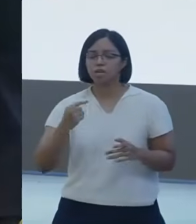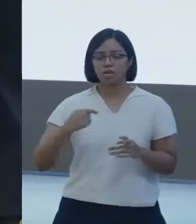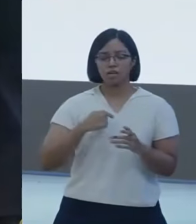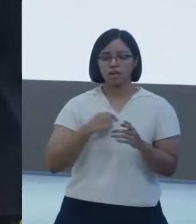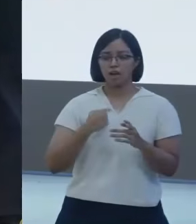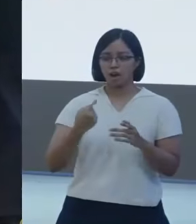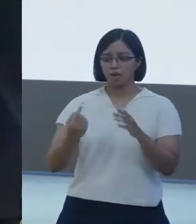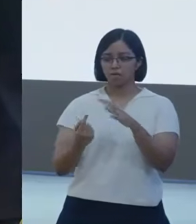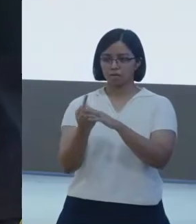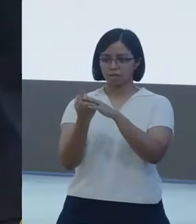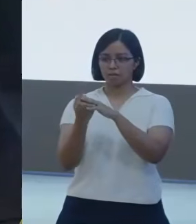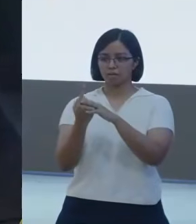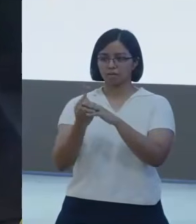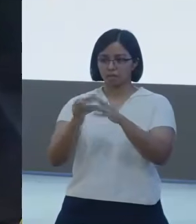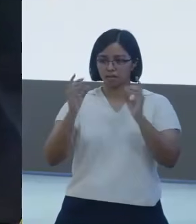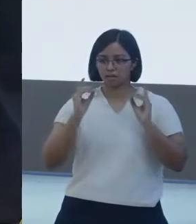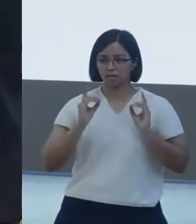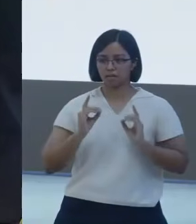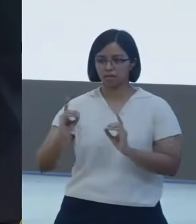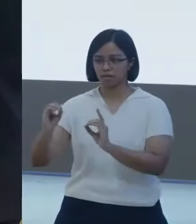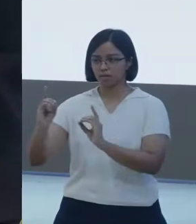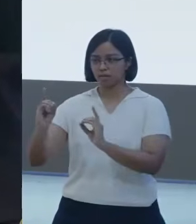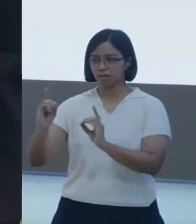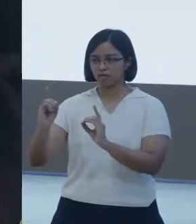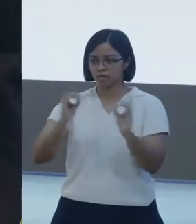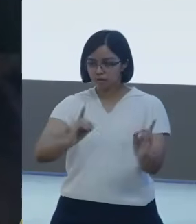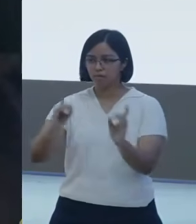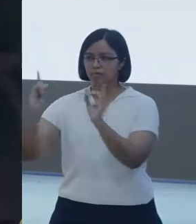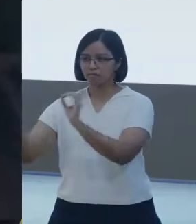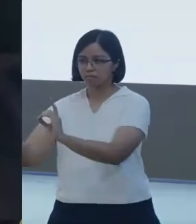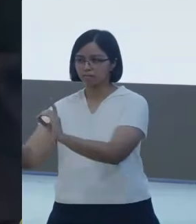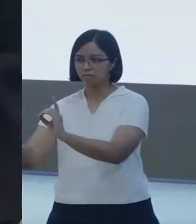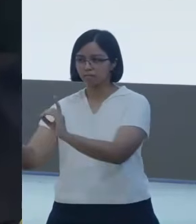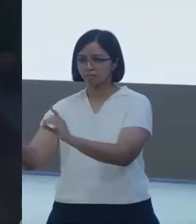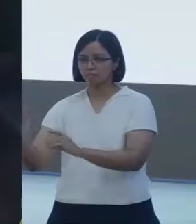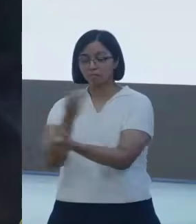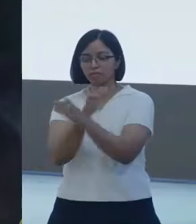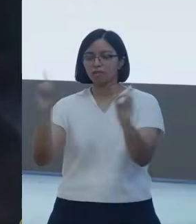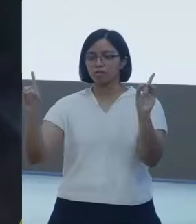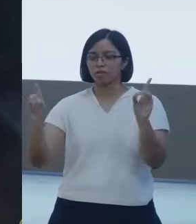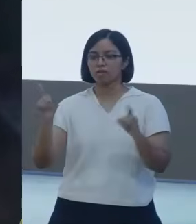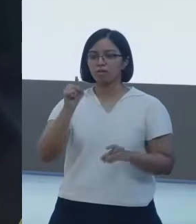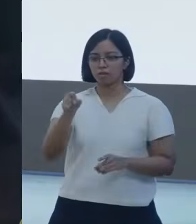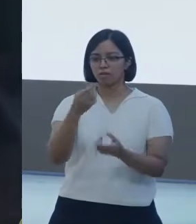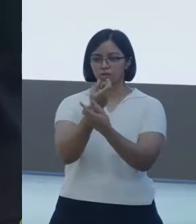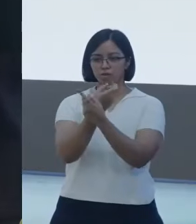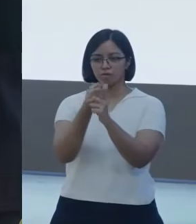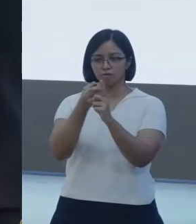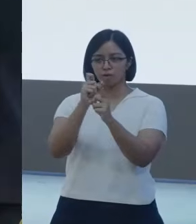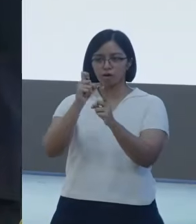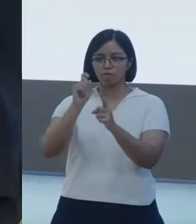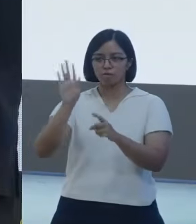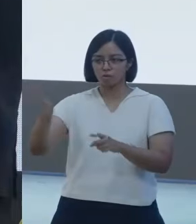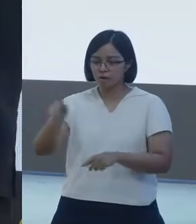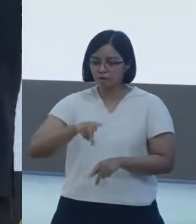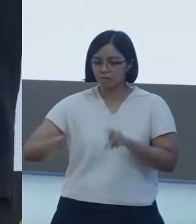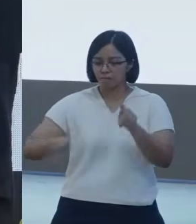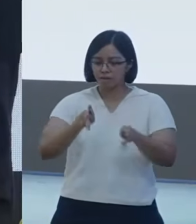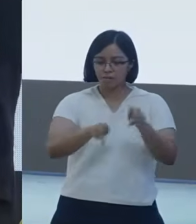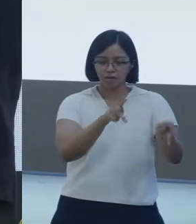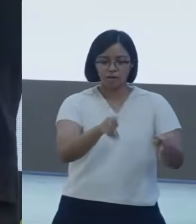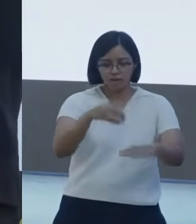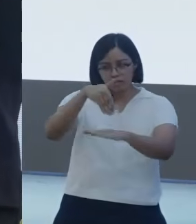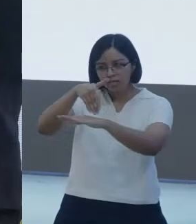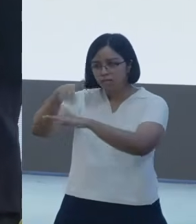you, delivering you from your people and from the Gentiles to whom I am sending you. Siya